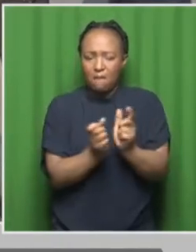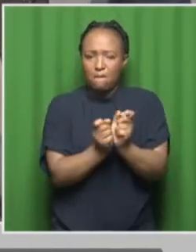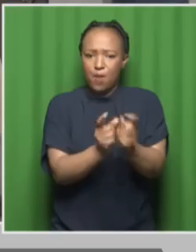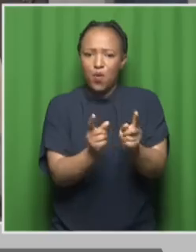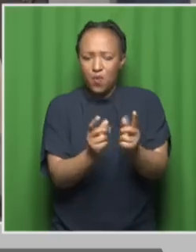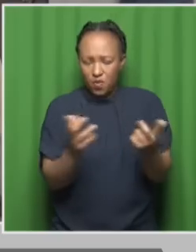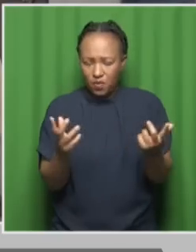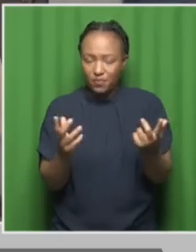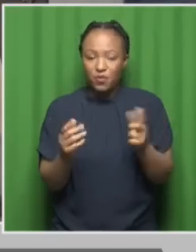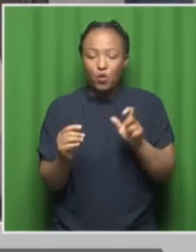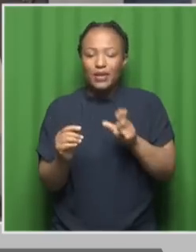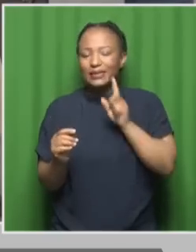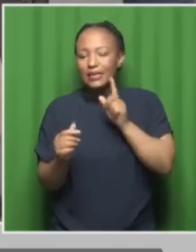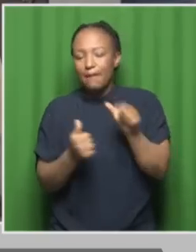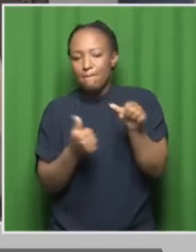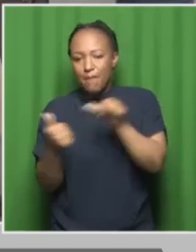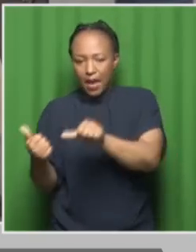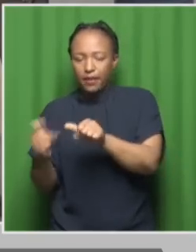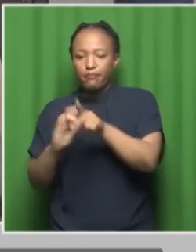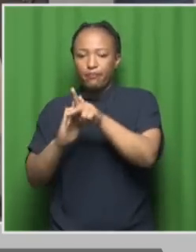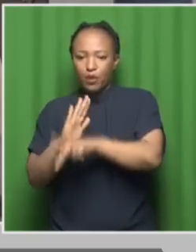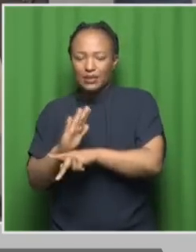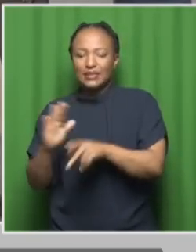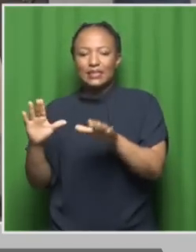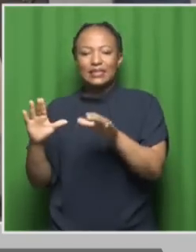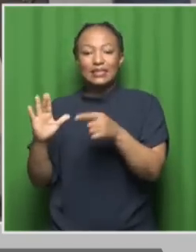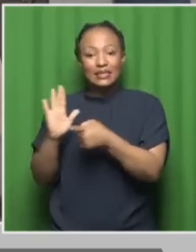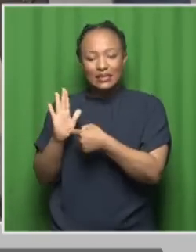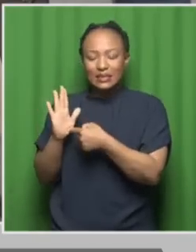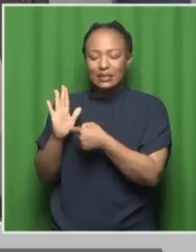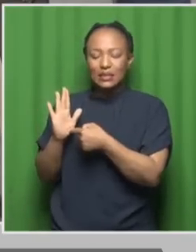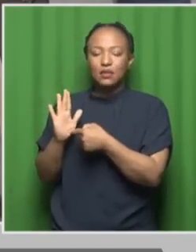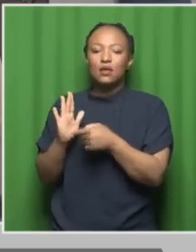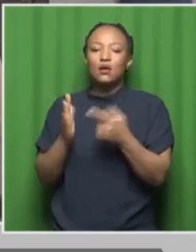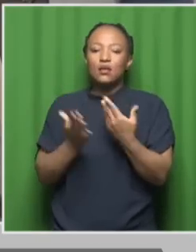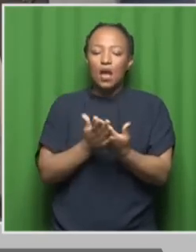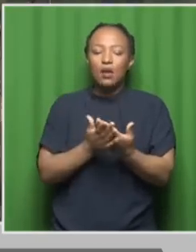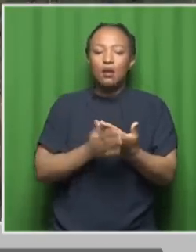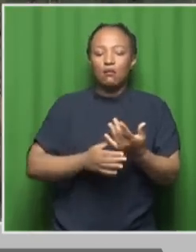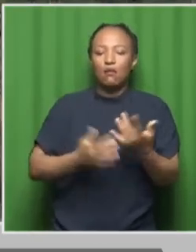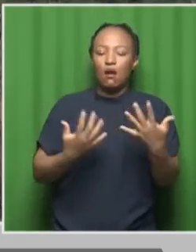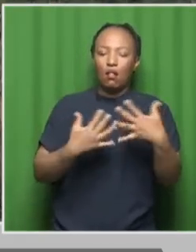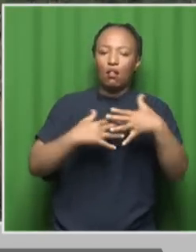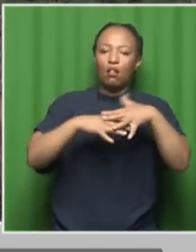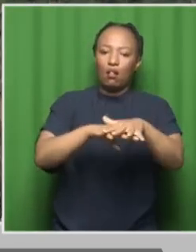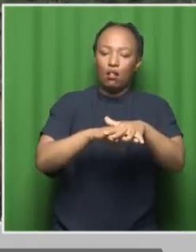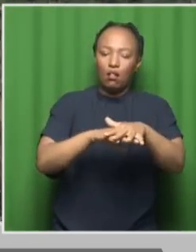at that policy again and making sure that it's operationalized in that act.